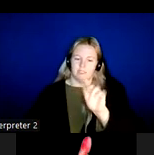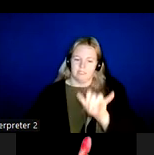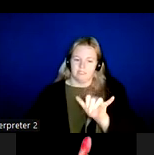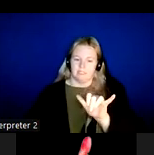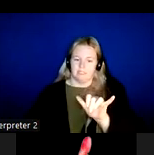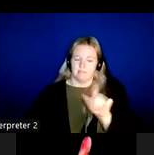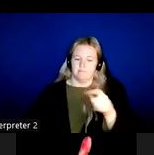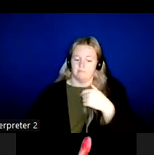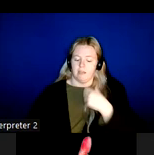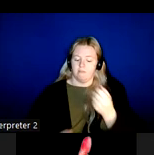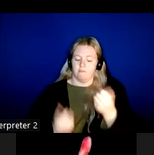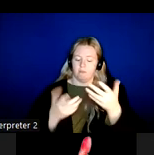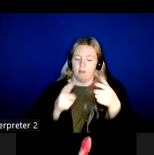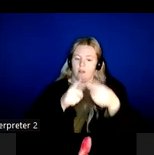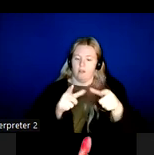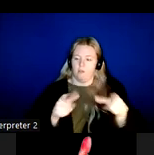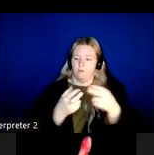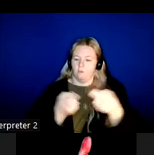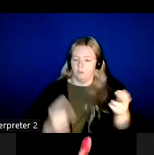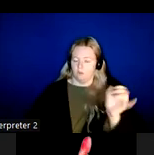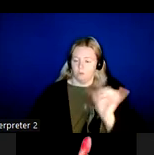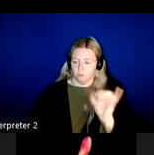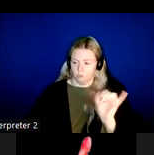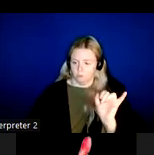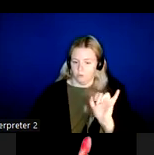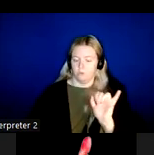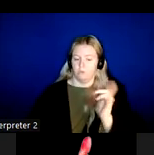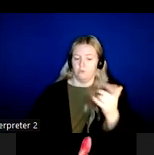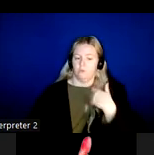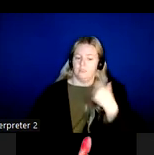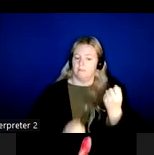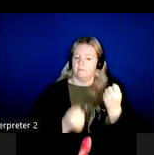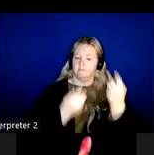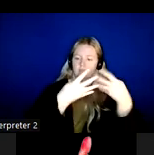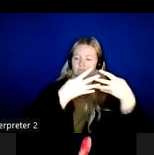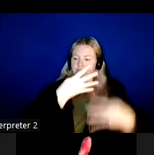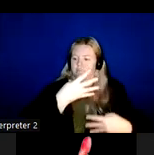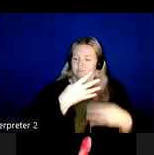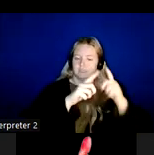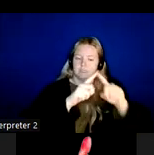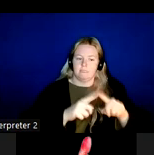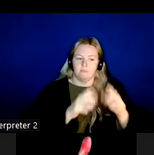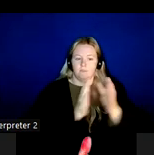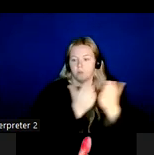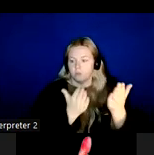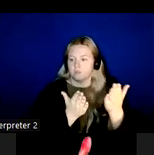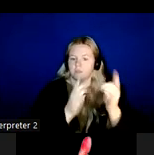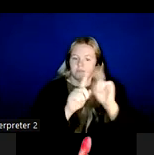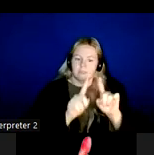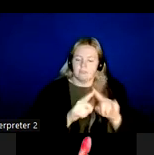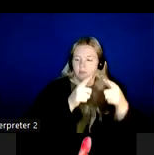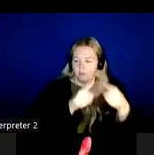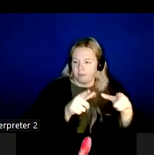multilingual resources is really great as well. We have a host of books available in different languages at